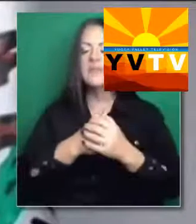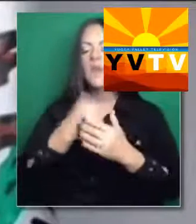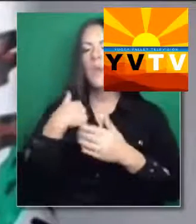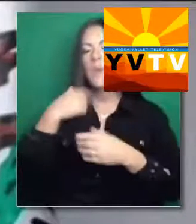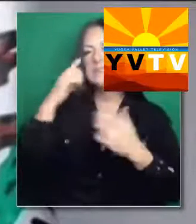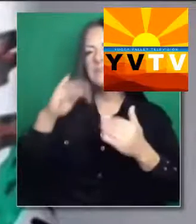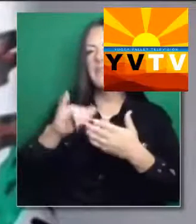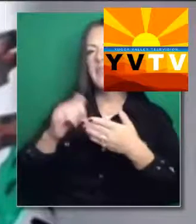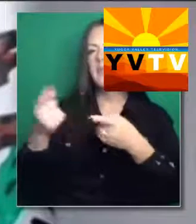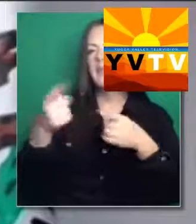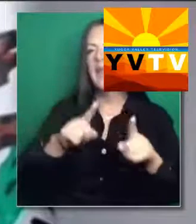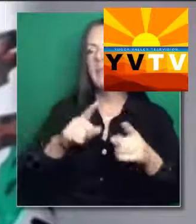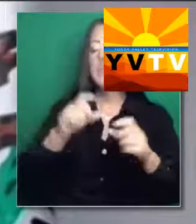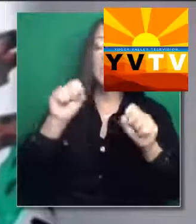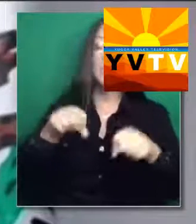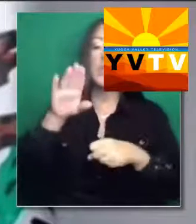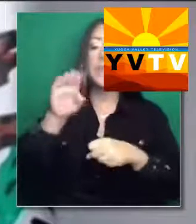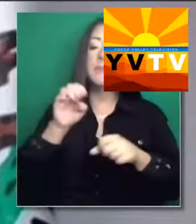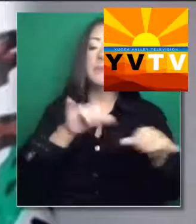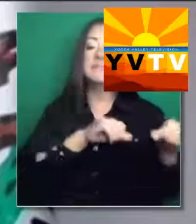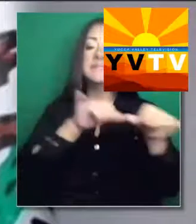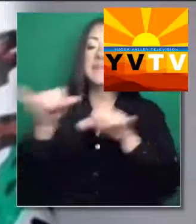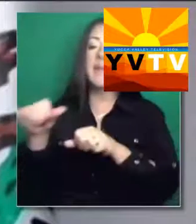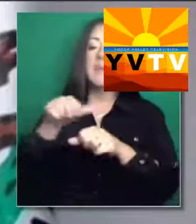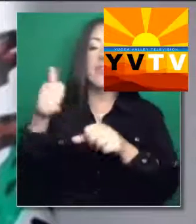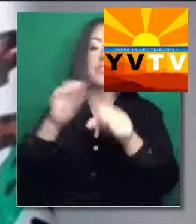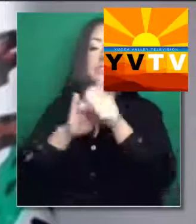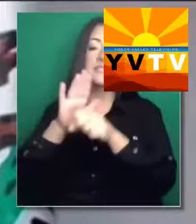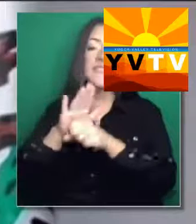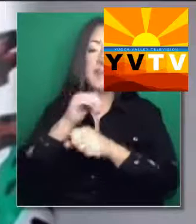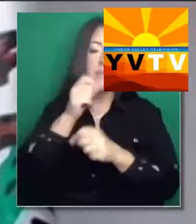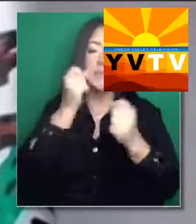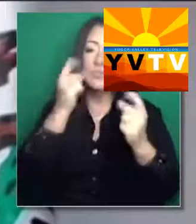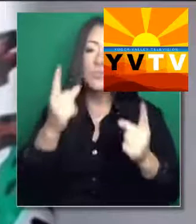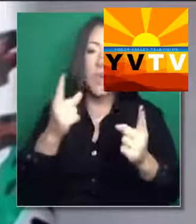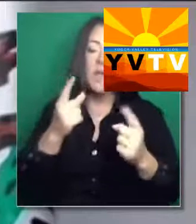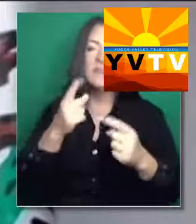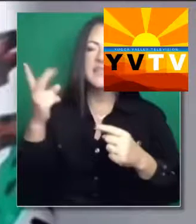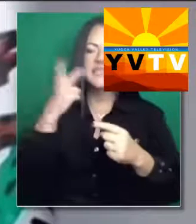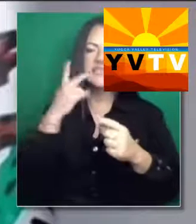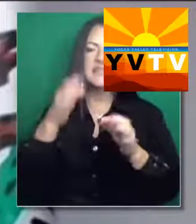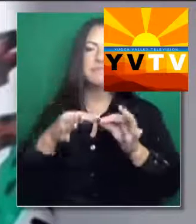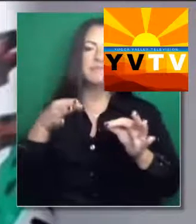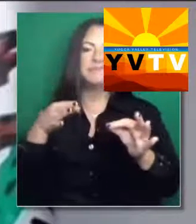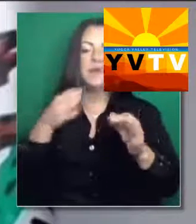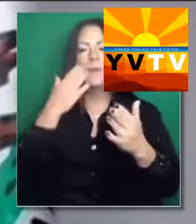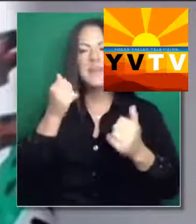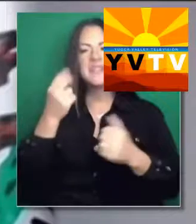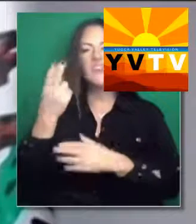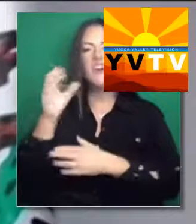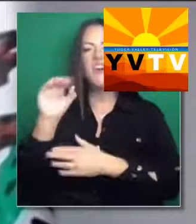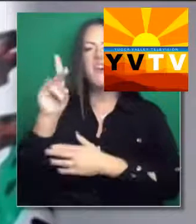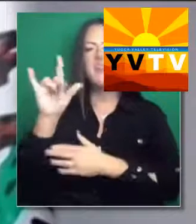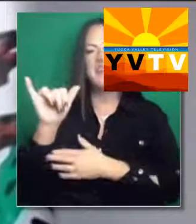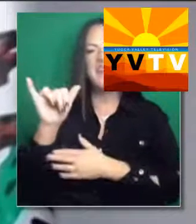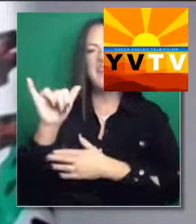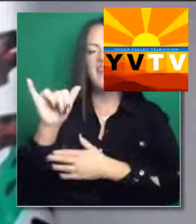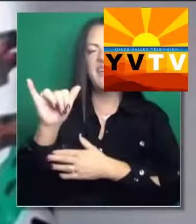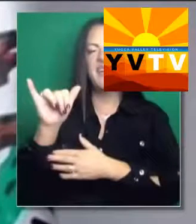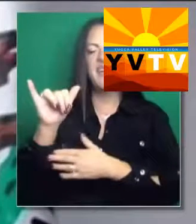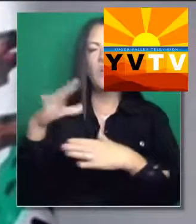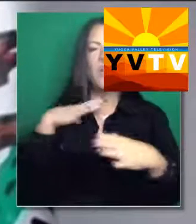be a national phenomenon too. It wouldn't surprise me if other states see that lag, especially over a holiday weekend. So we, of